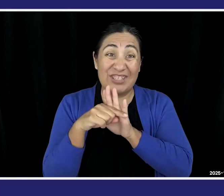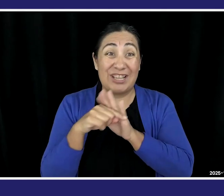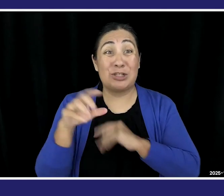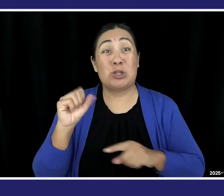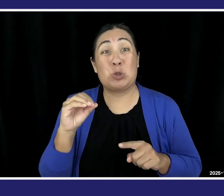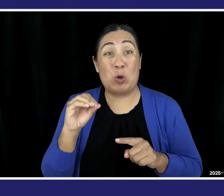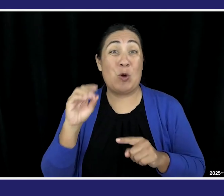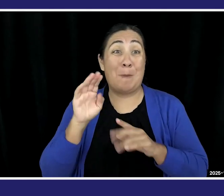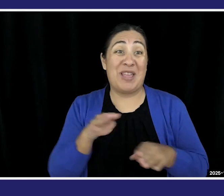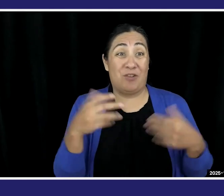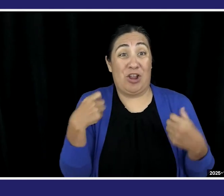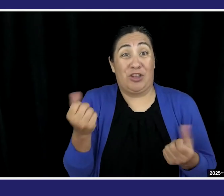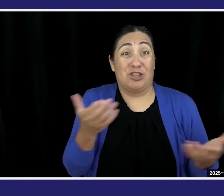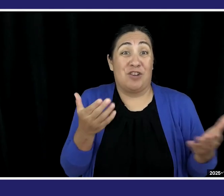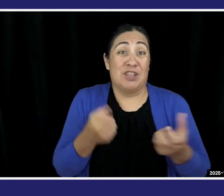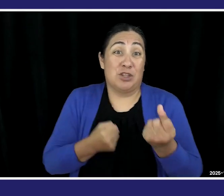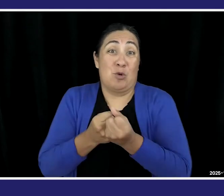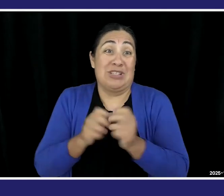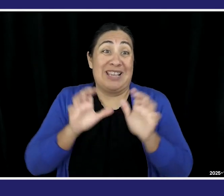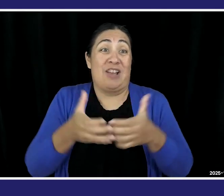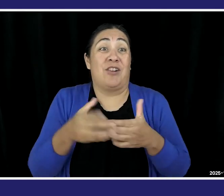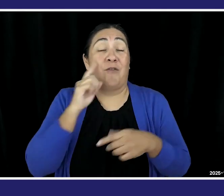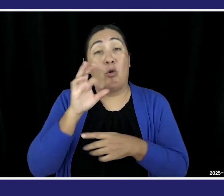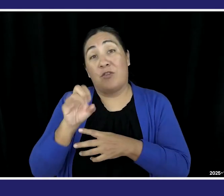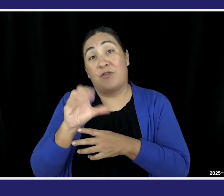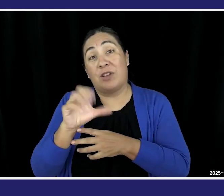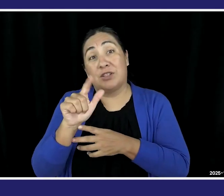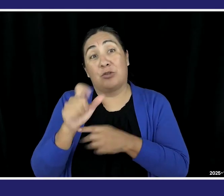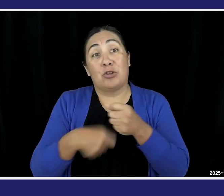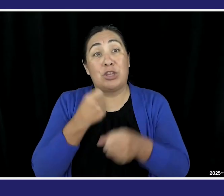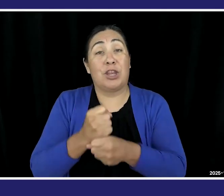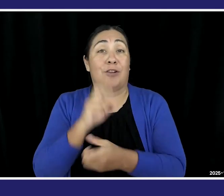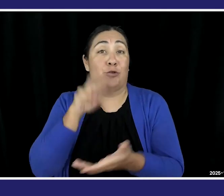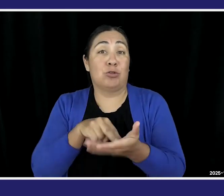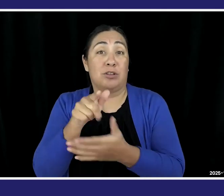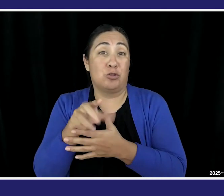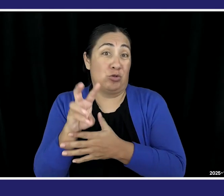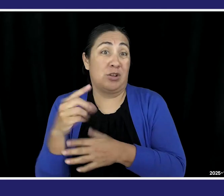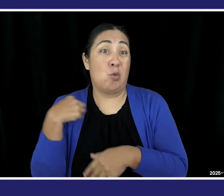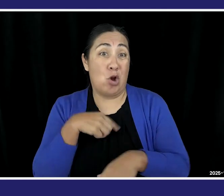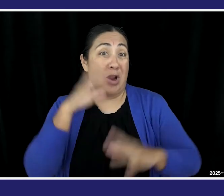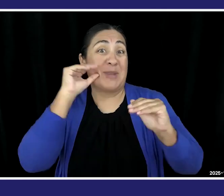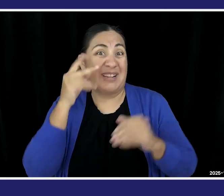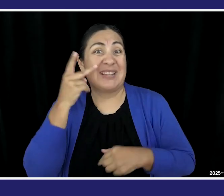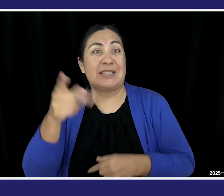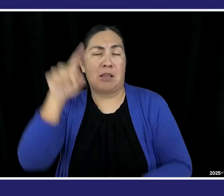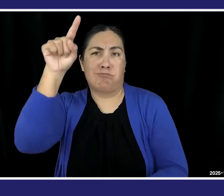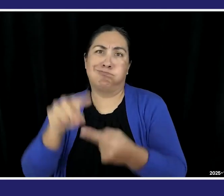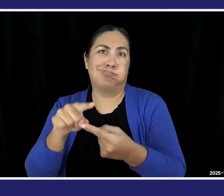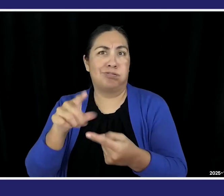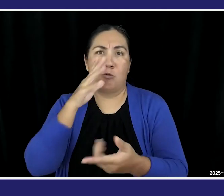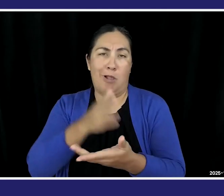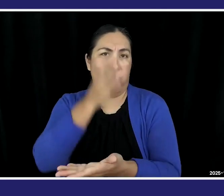year 26. And we are expecting to see an elimination and reduction in a lot of